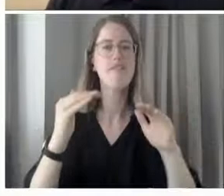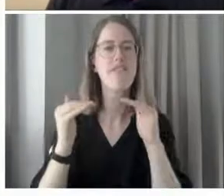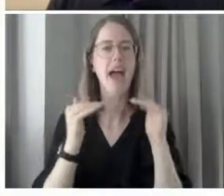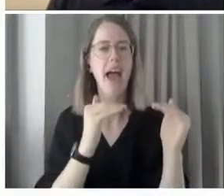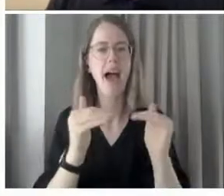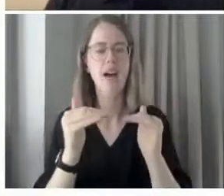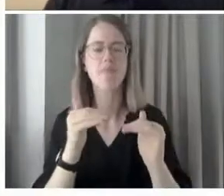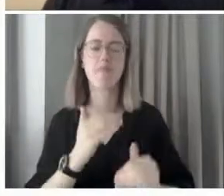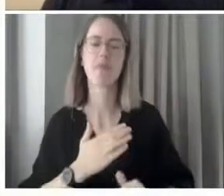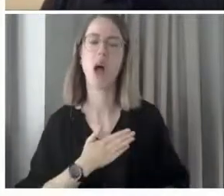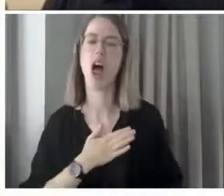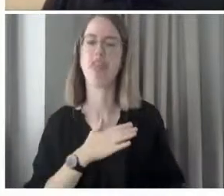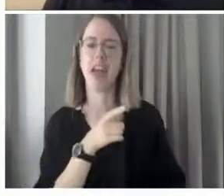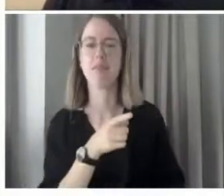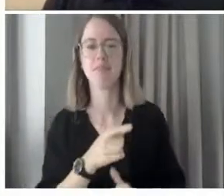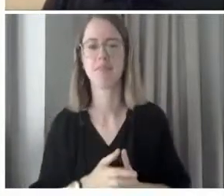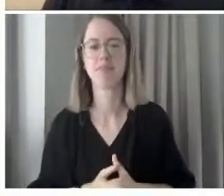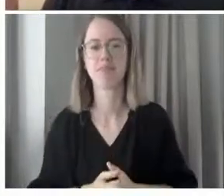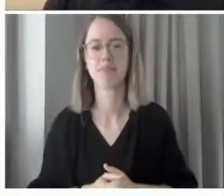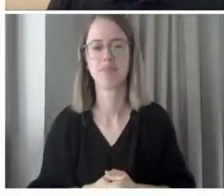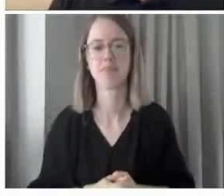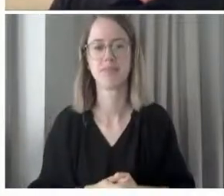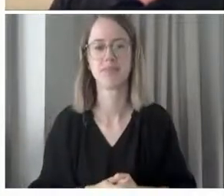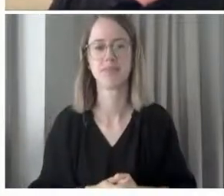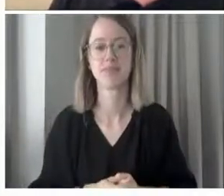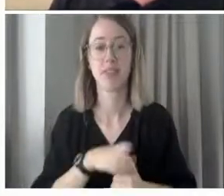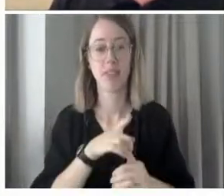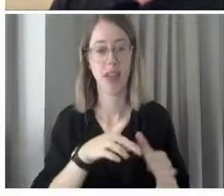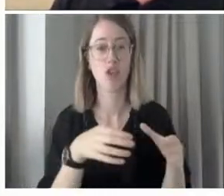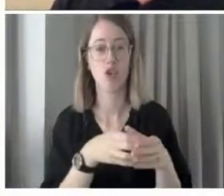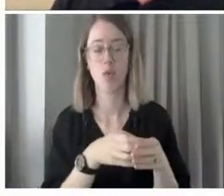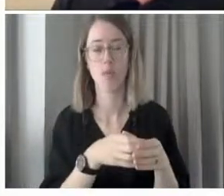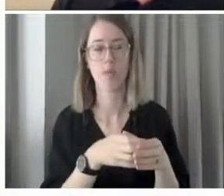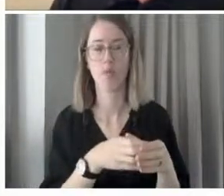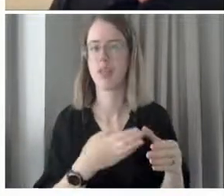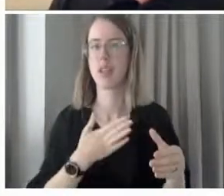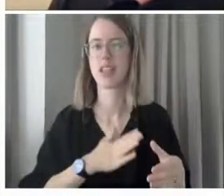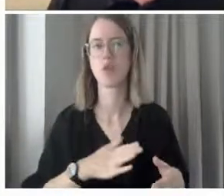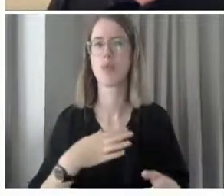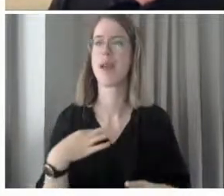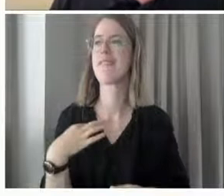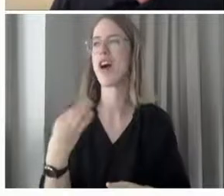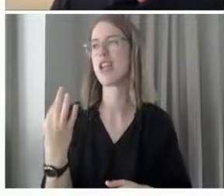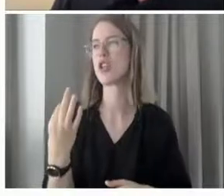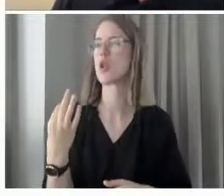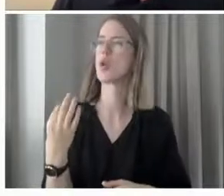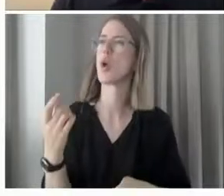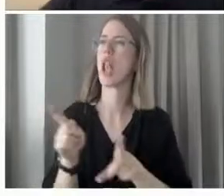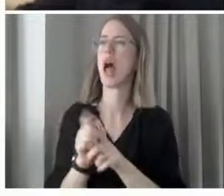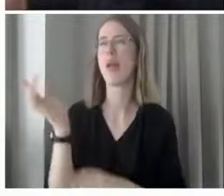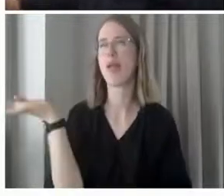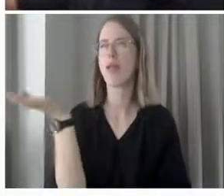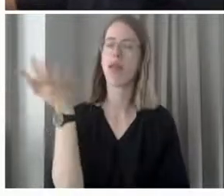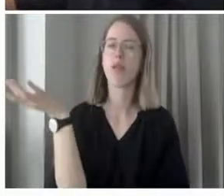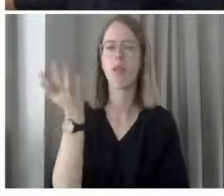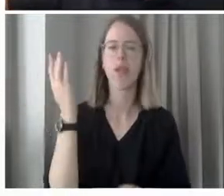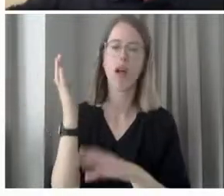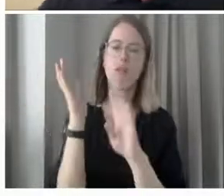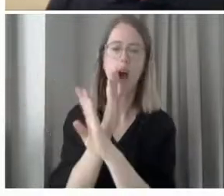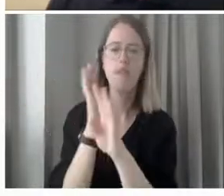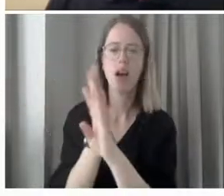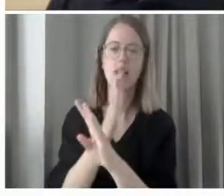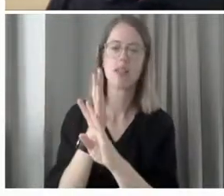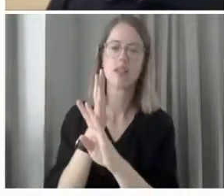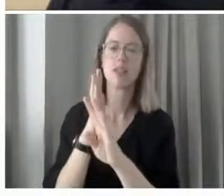you. So this group doesn't want to be invited to some kind of swanky private view behind the velvet